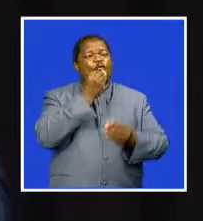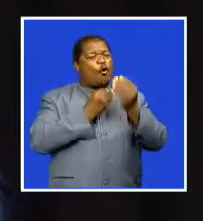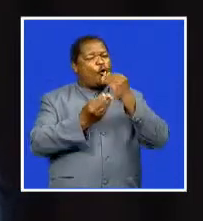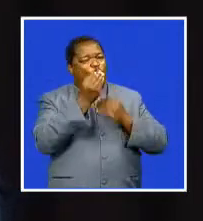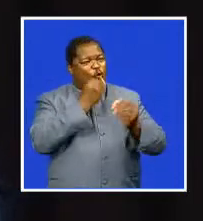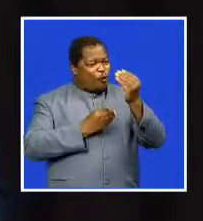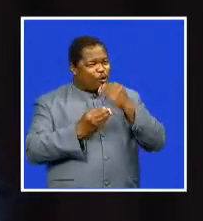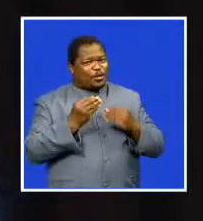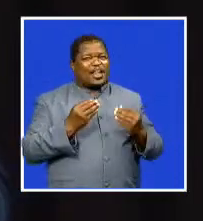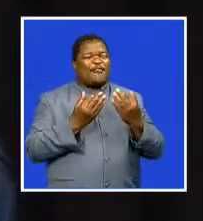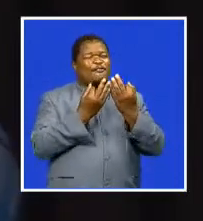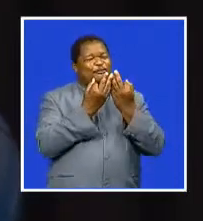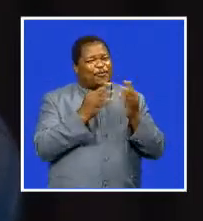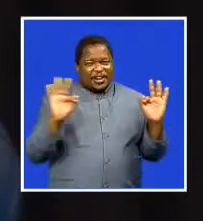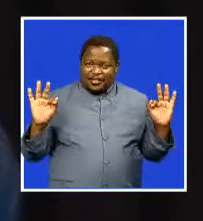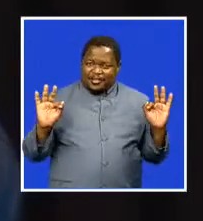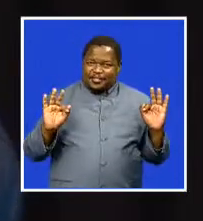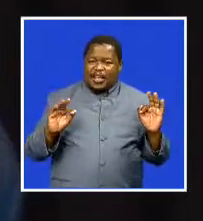lo bekunene